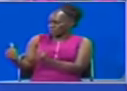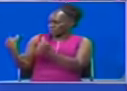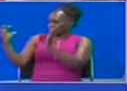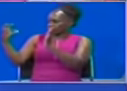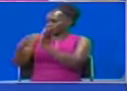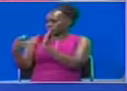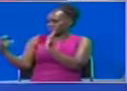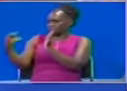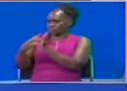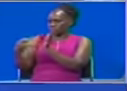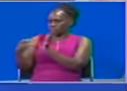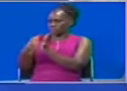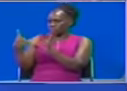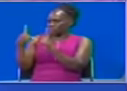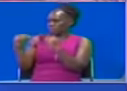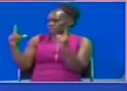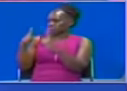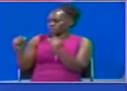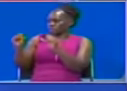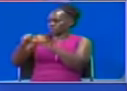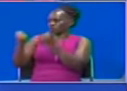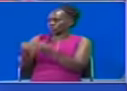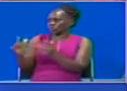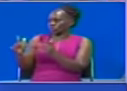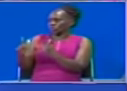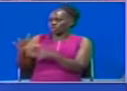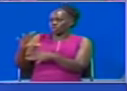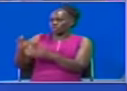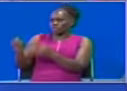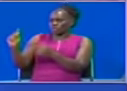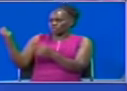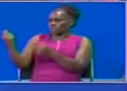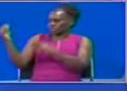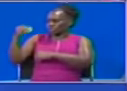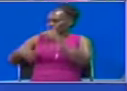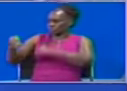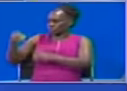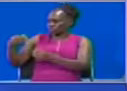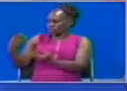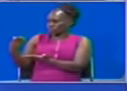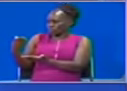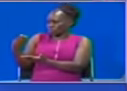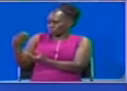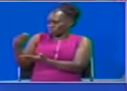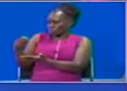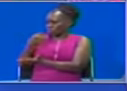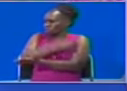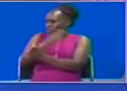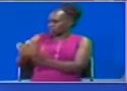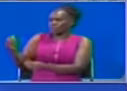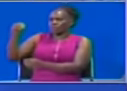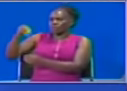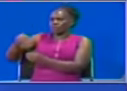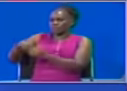advertising and calls for messaging out there, even on social media, to get Kenyans to contribute to this doctor's fund? Are you aware of it? Yes, and that it's